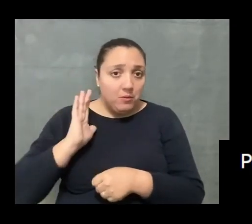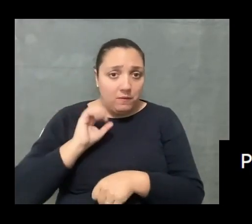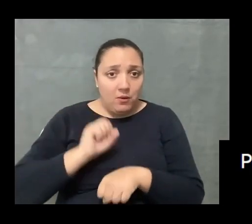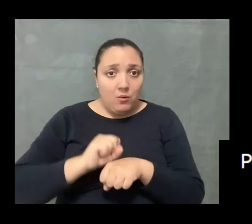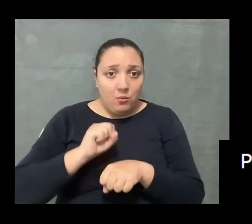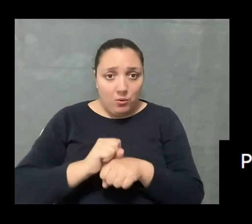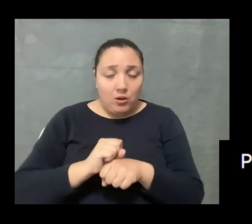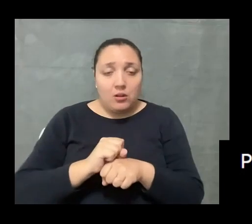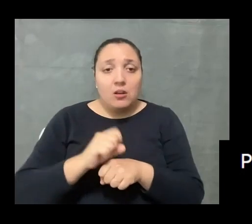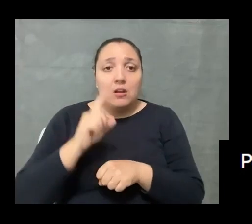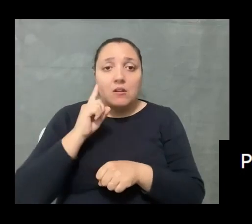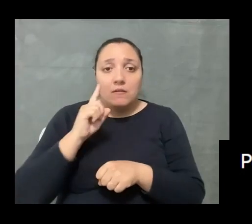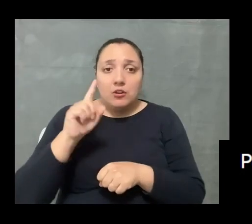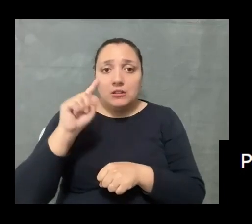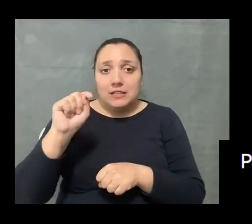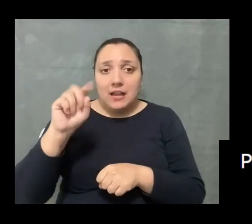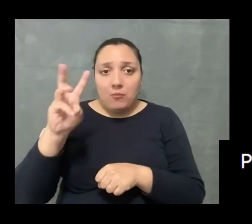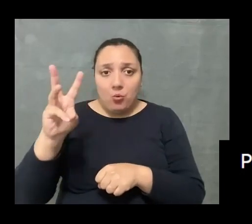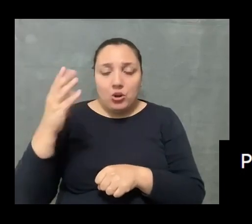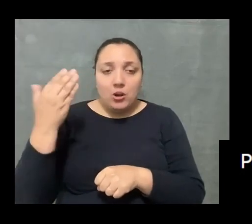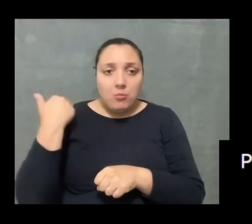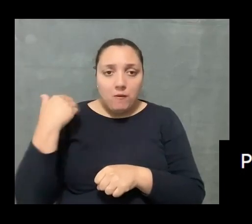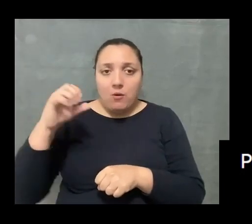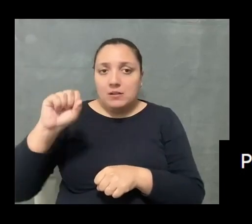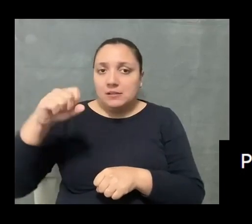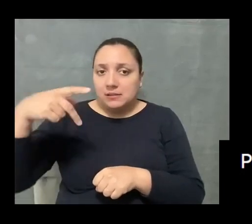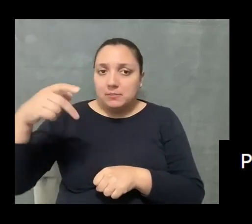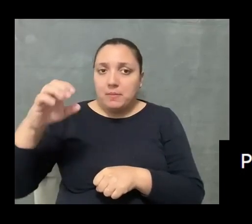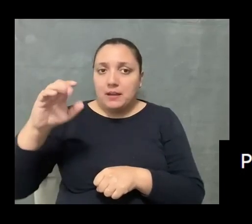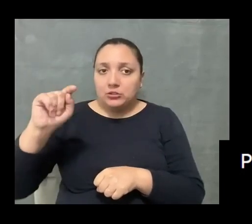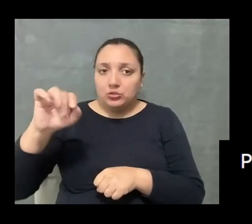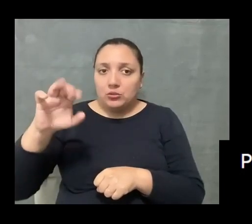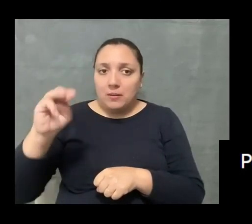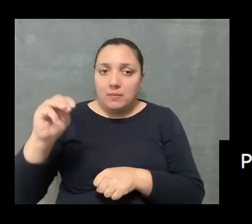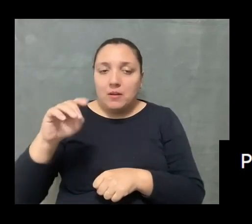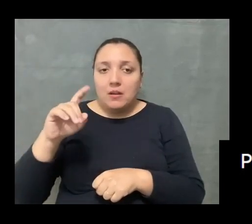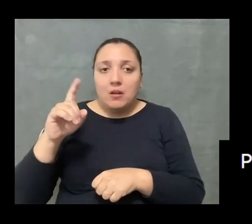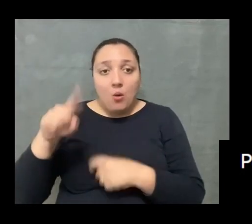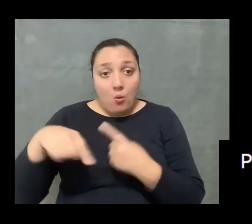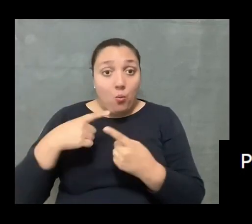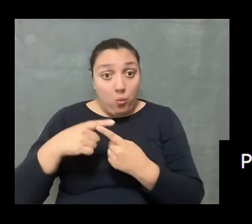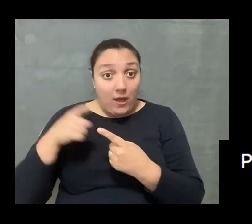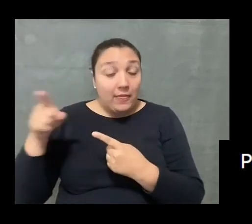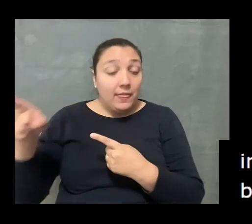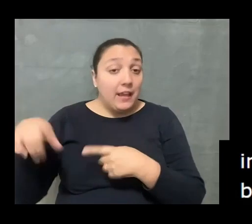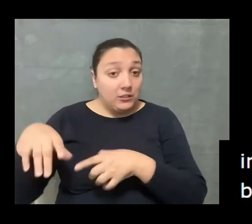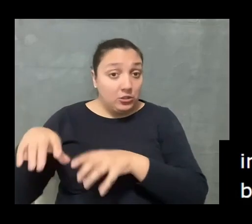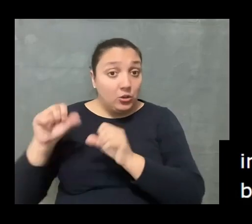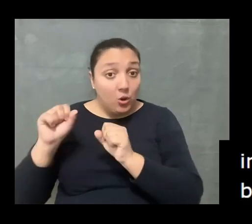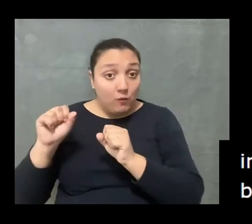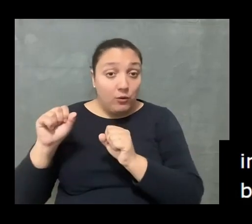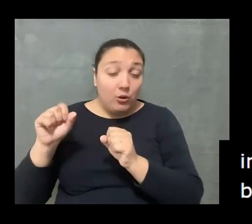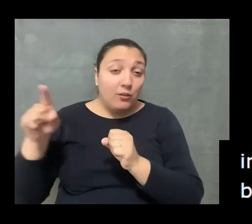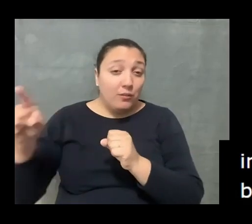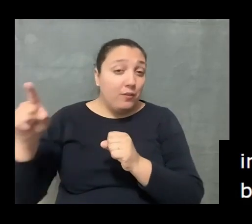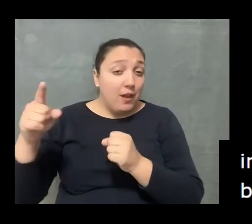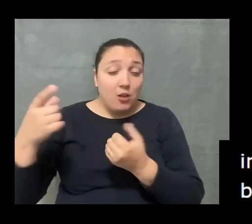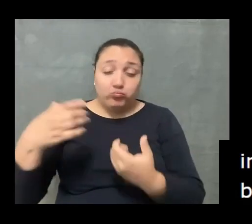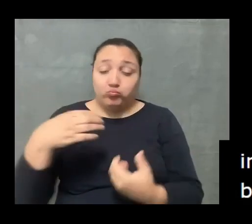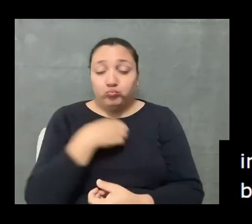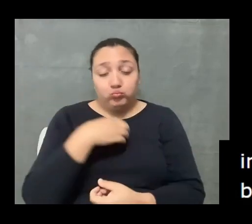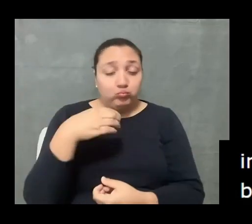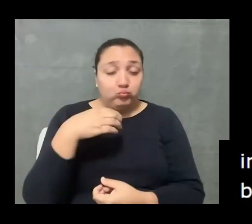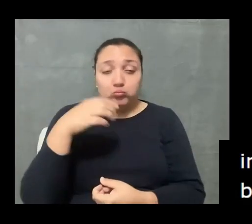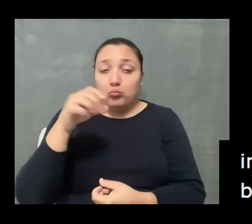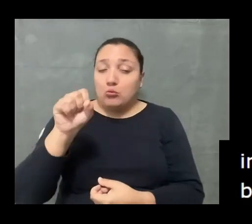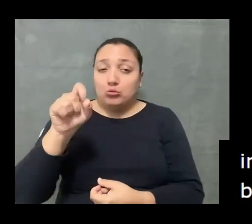over. When Spectrum took over, the workforce ended up going on strike. So the striking workers figured we'd have to do something different to try to